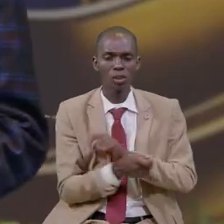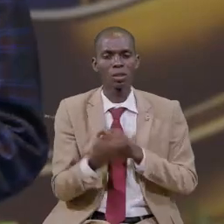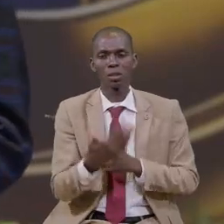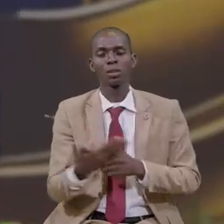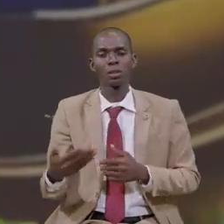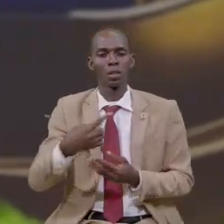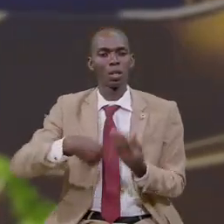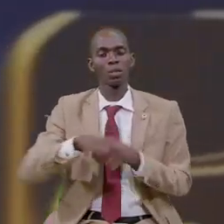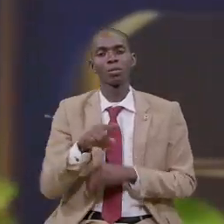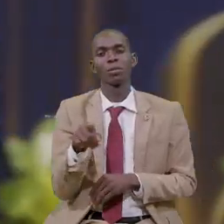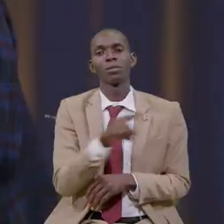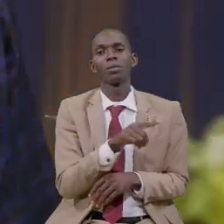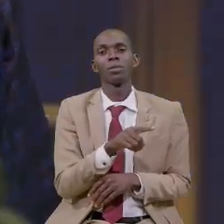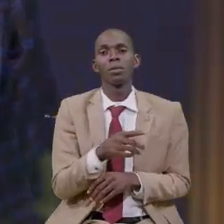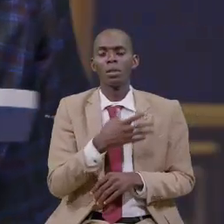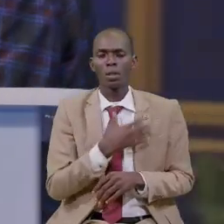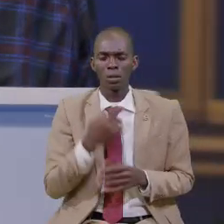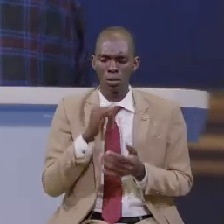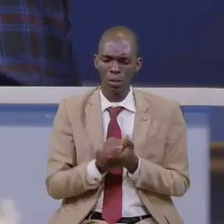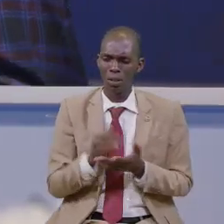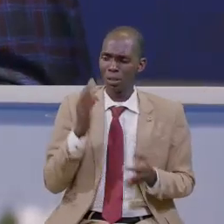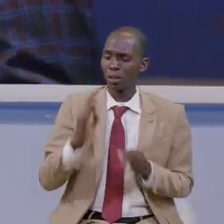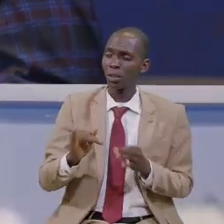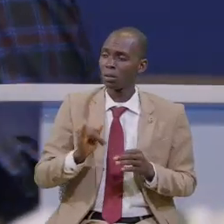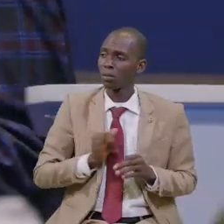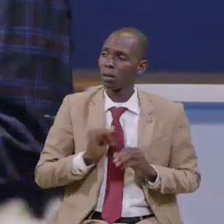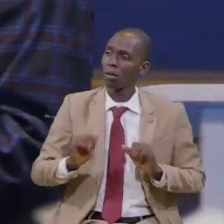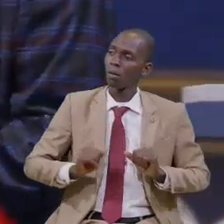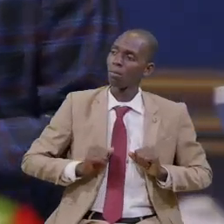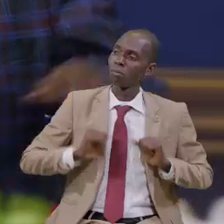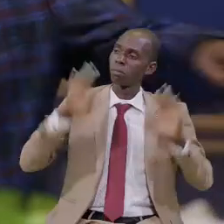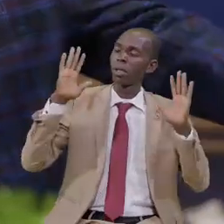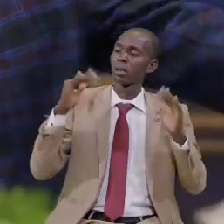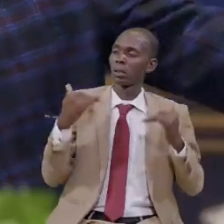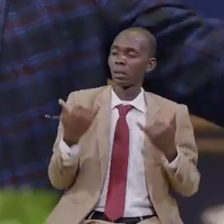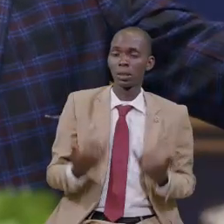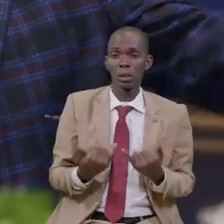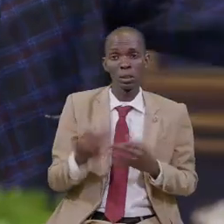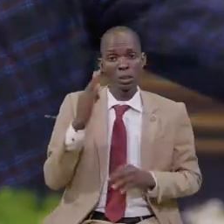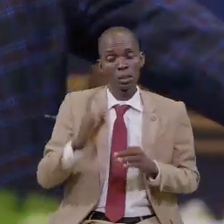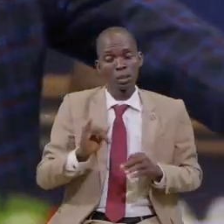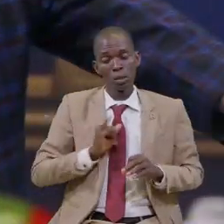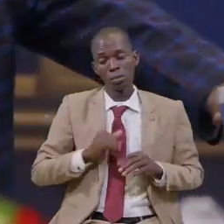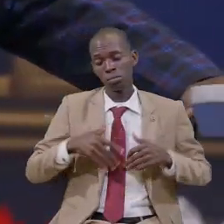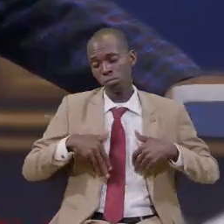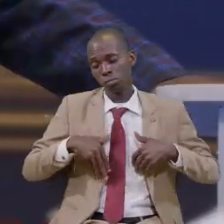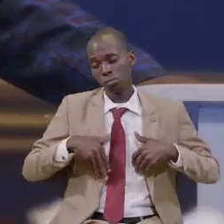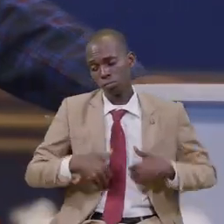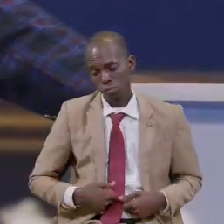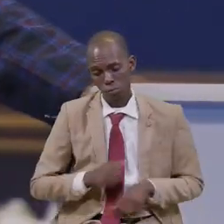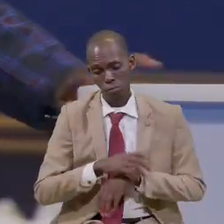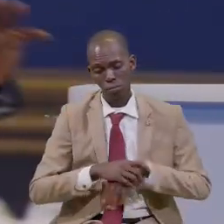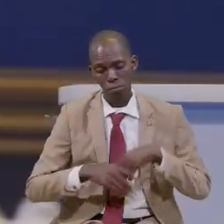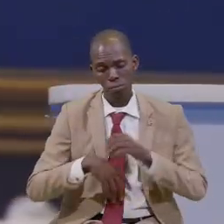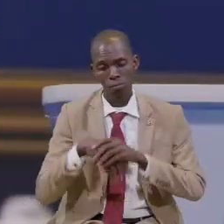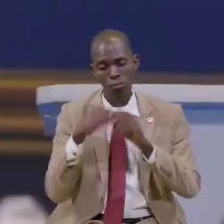says, if I succumb, if I surrender, if I give up, nothing will